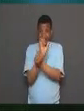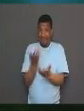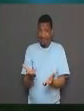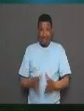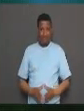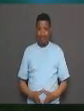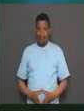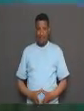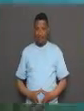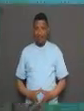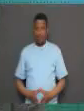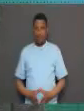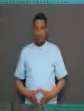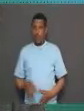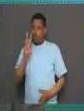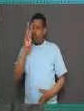practices.